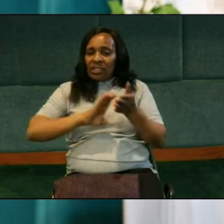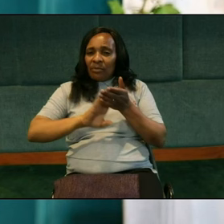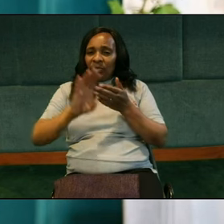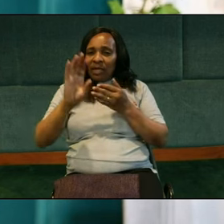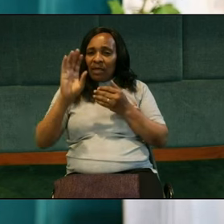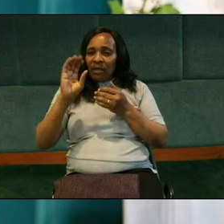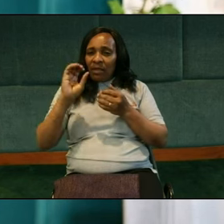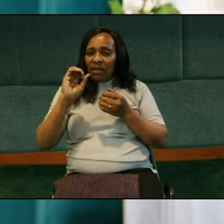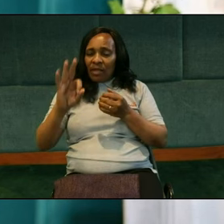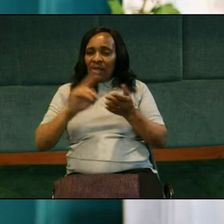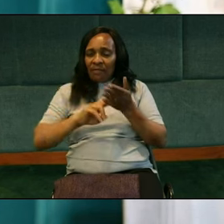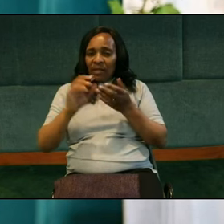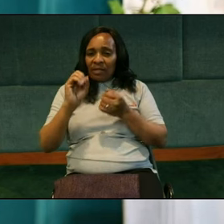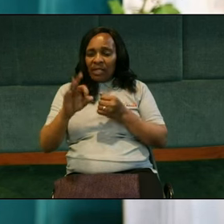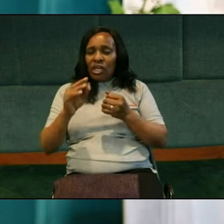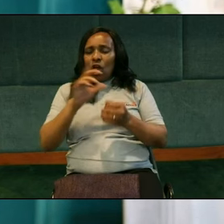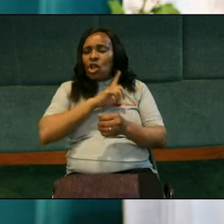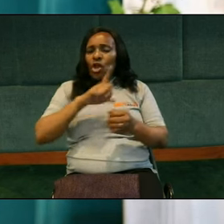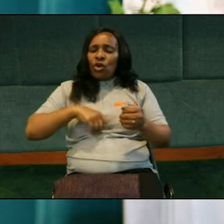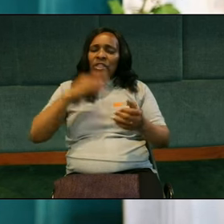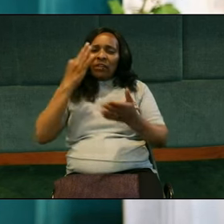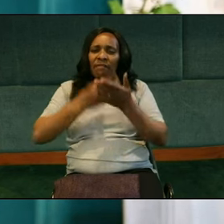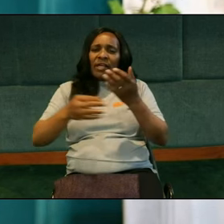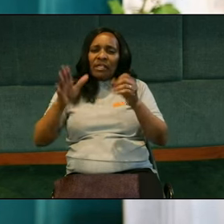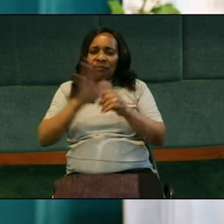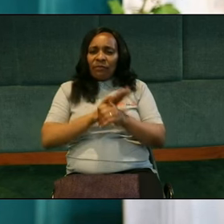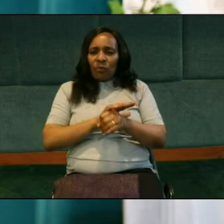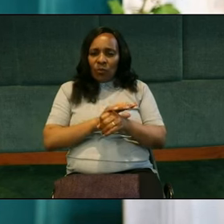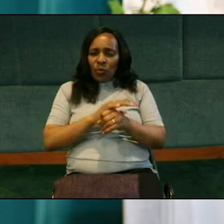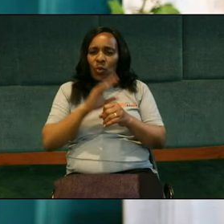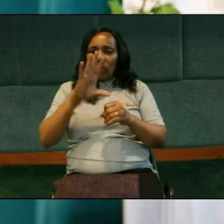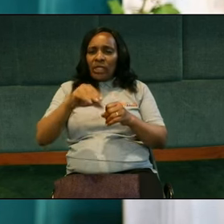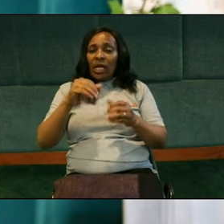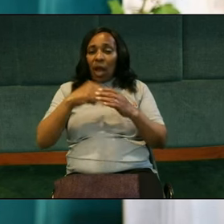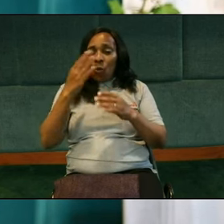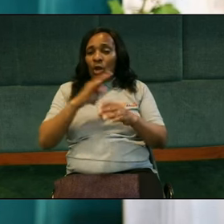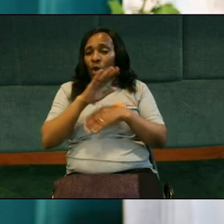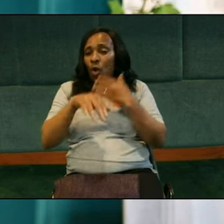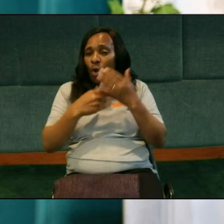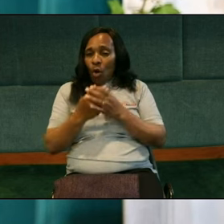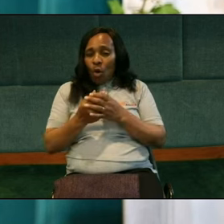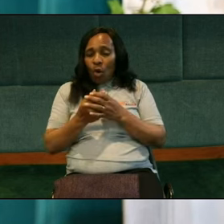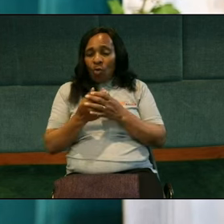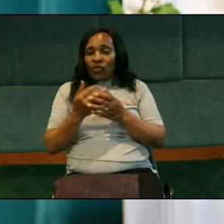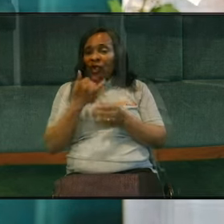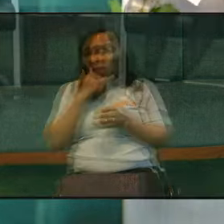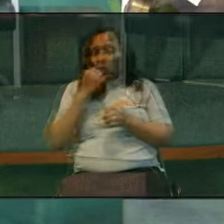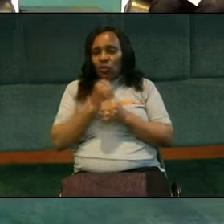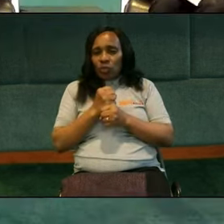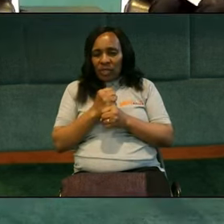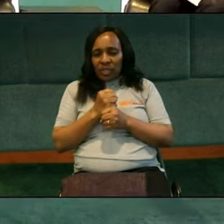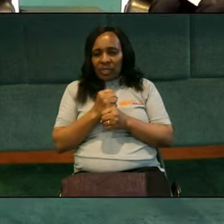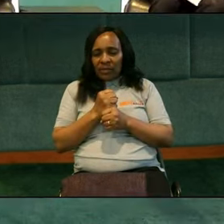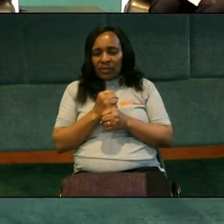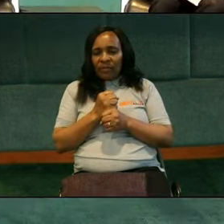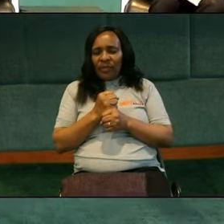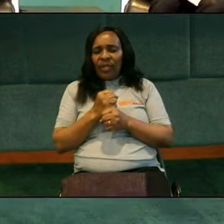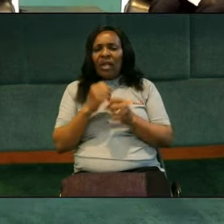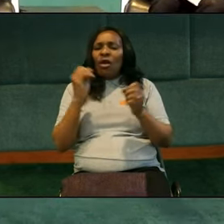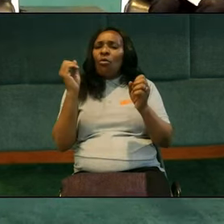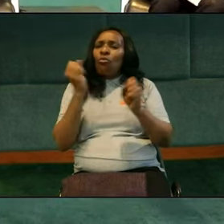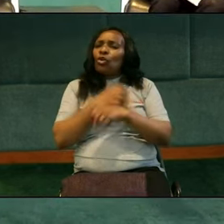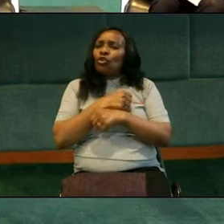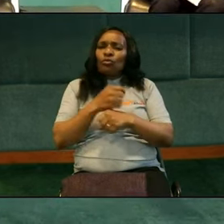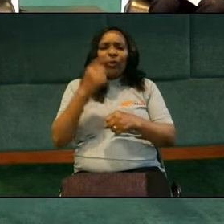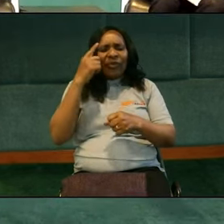the Lord is faithful and he will strengthen you and protect you from the evil one. Mm. Yeah. Amen. So we shouldn't ever think that